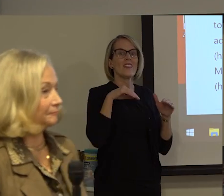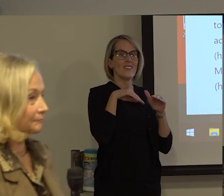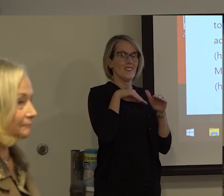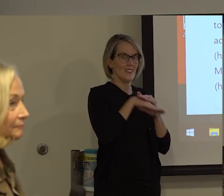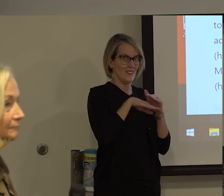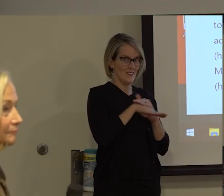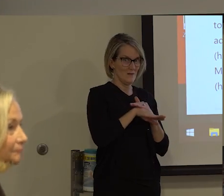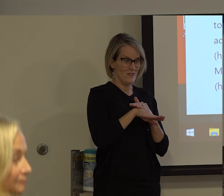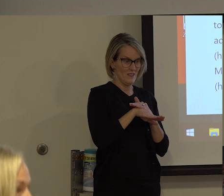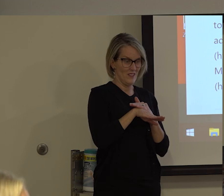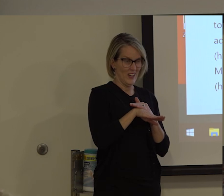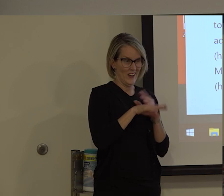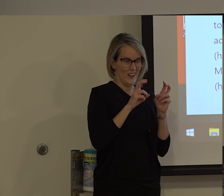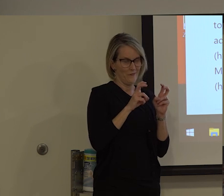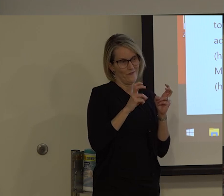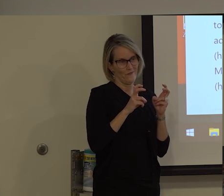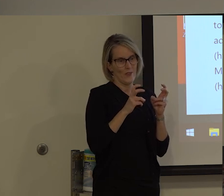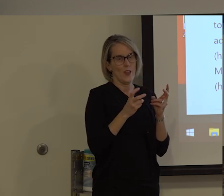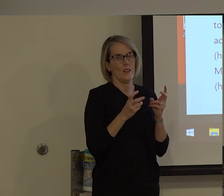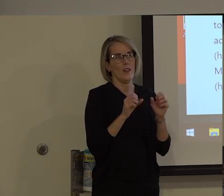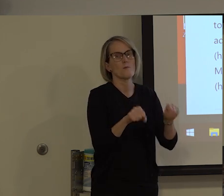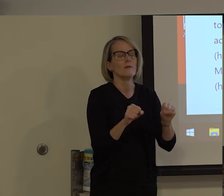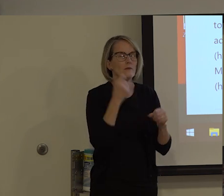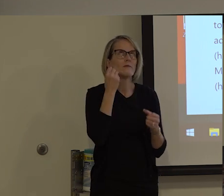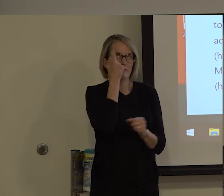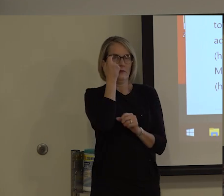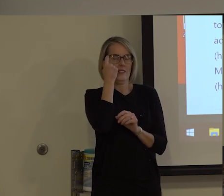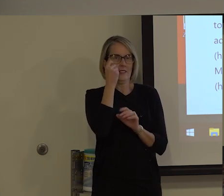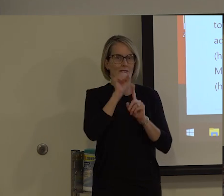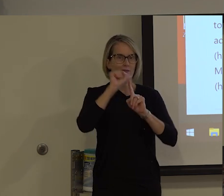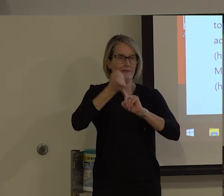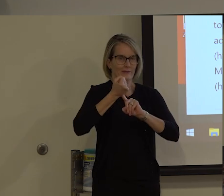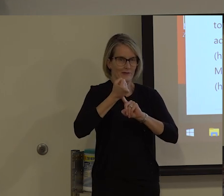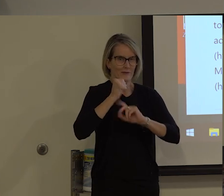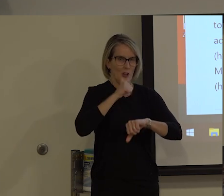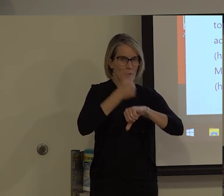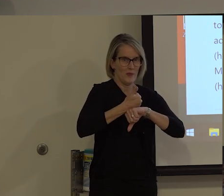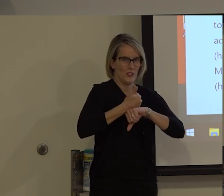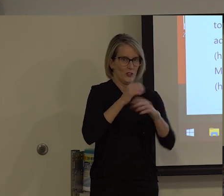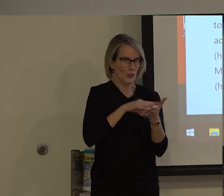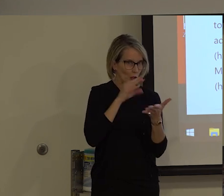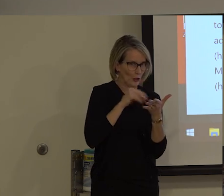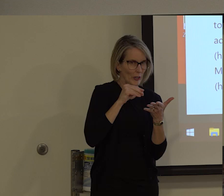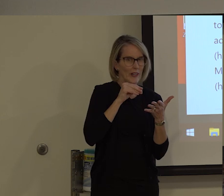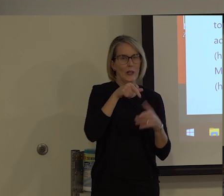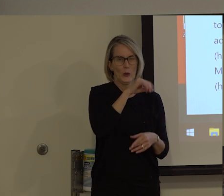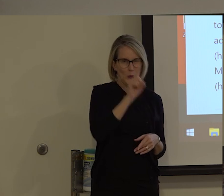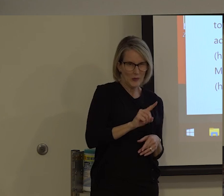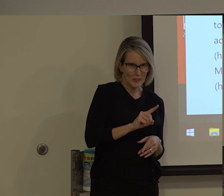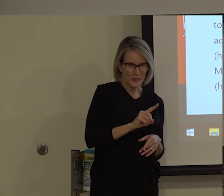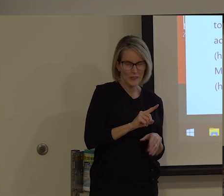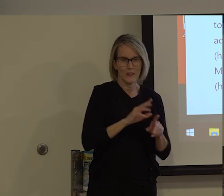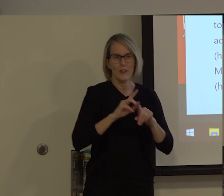of what makes it better than, I see the scenario-based learning, the scenario quiz is amazing, but the video of you